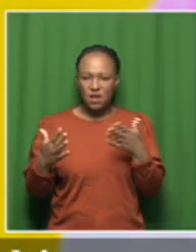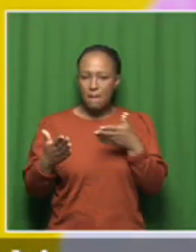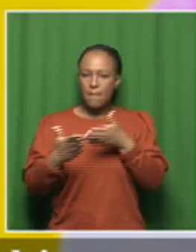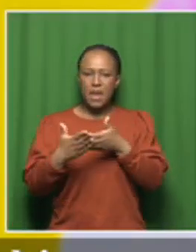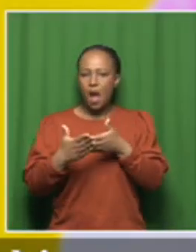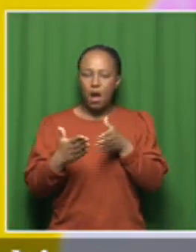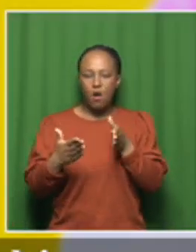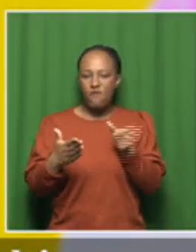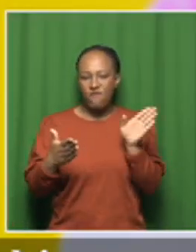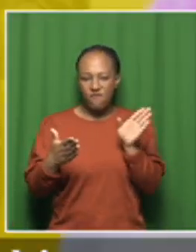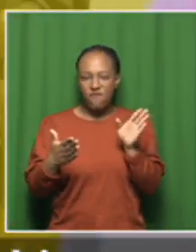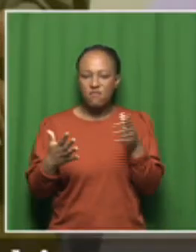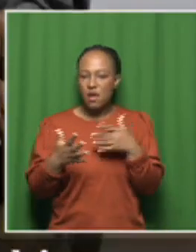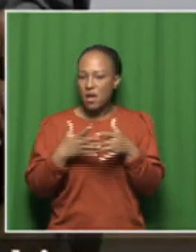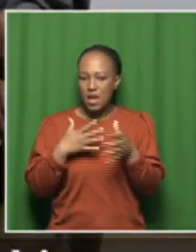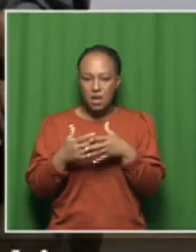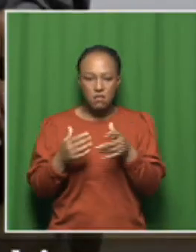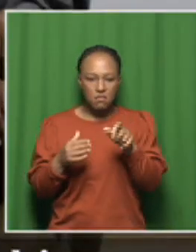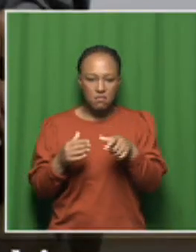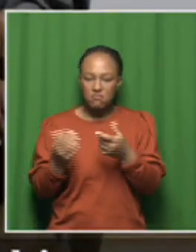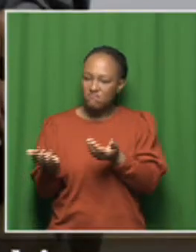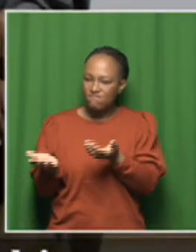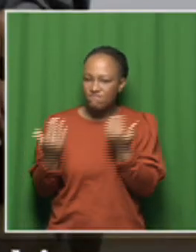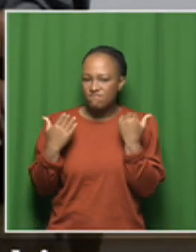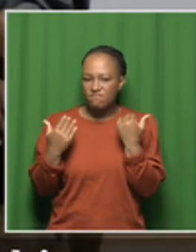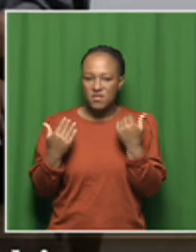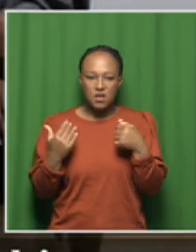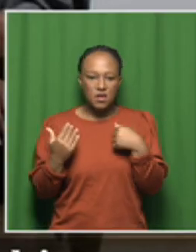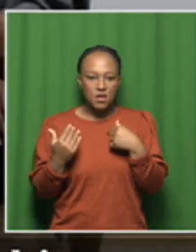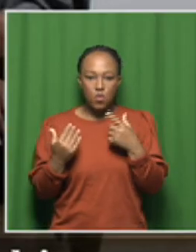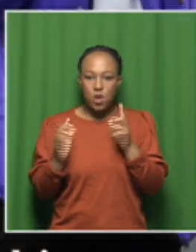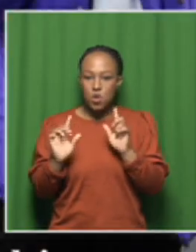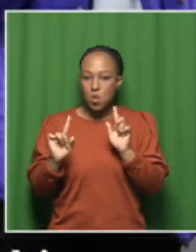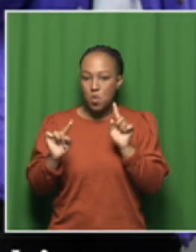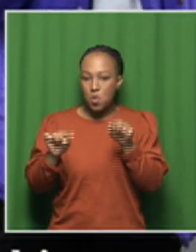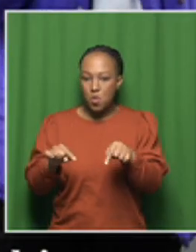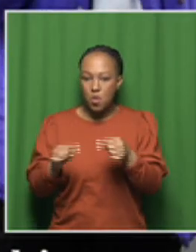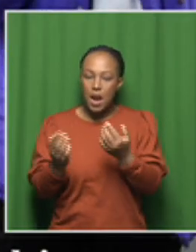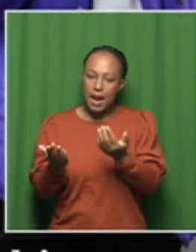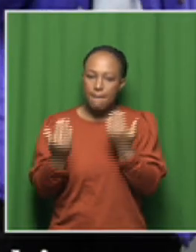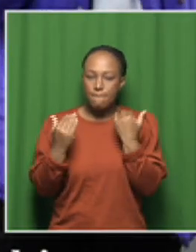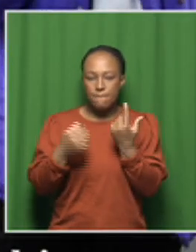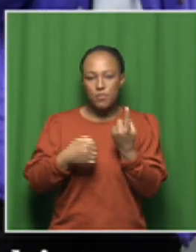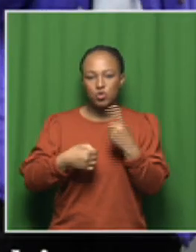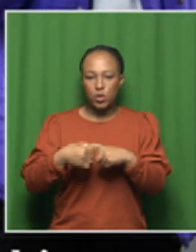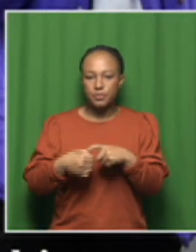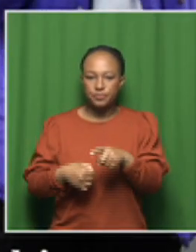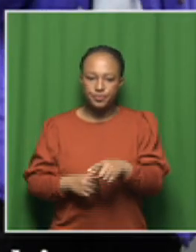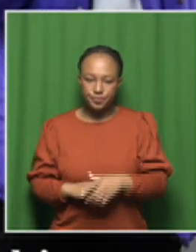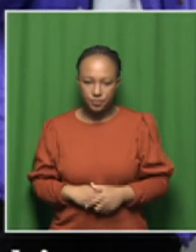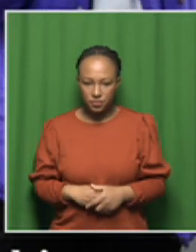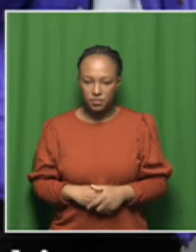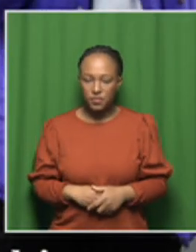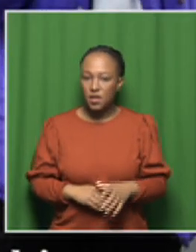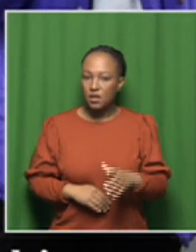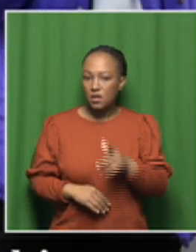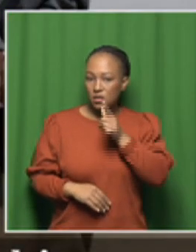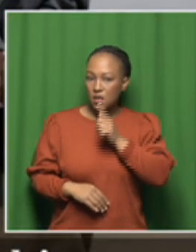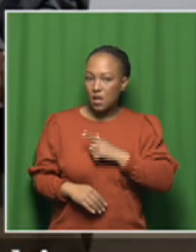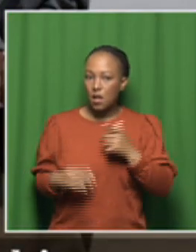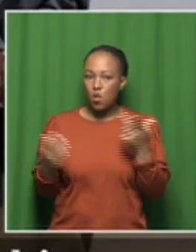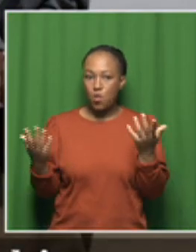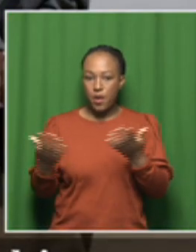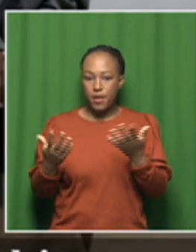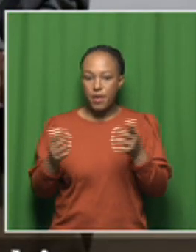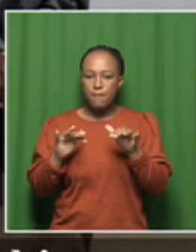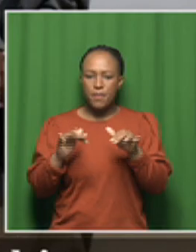So please come through, anybody. Even if you're just walking by and you see, yeah, just join us. Yeah. All right, tell us about where it is showcasing and also just how